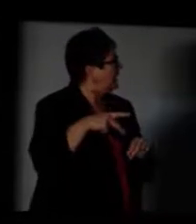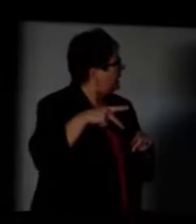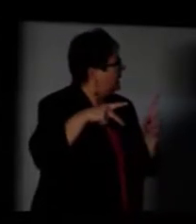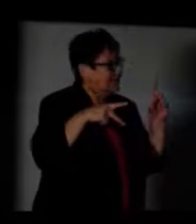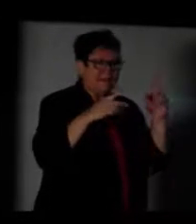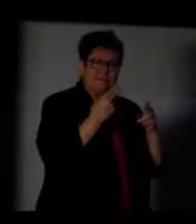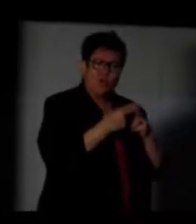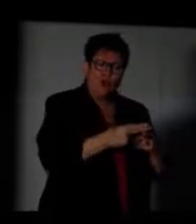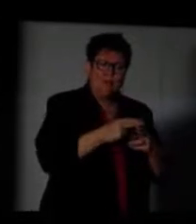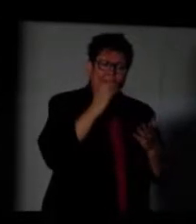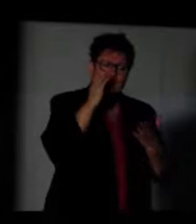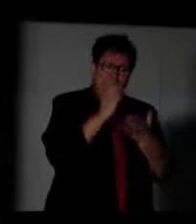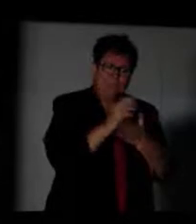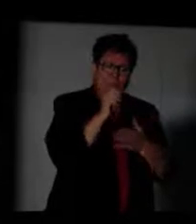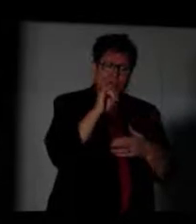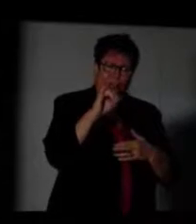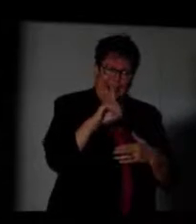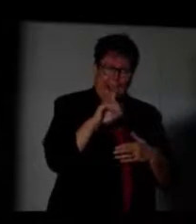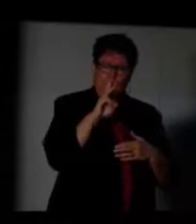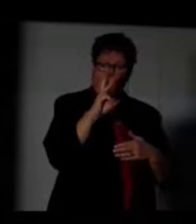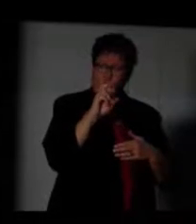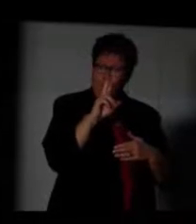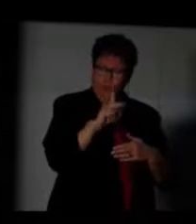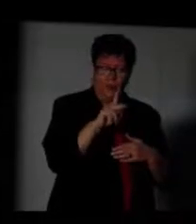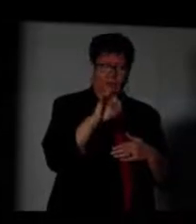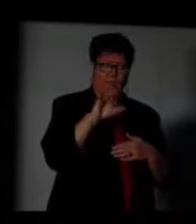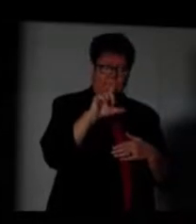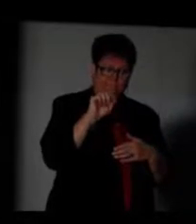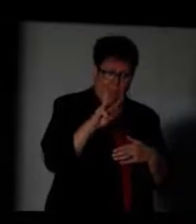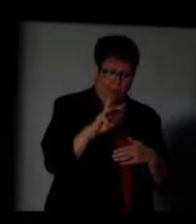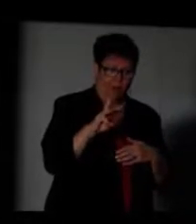based around conveyor belts, single specimen